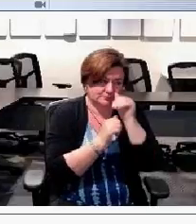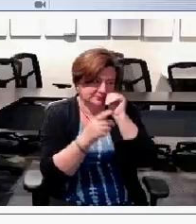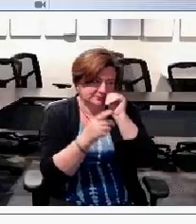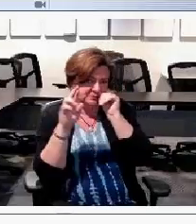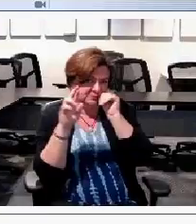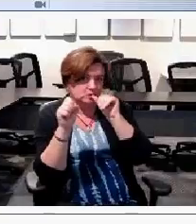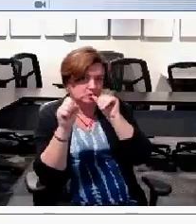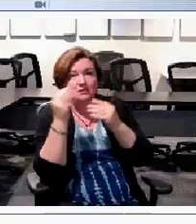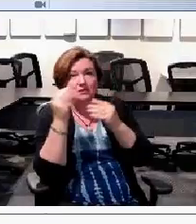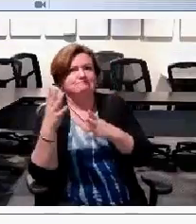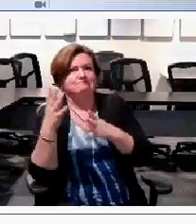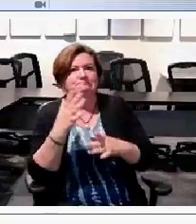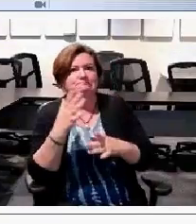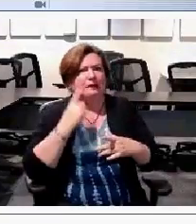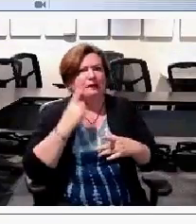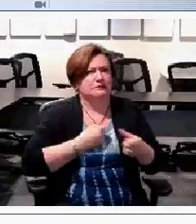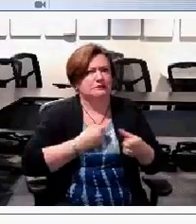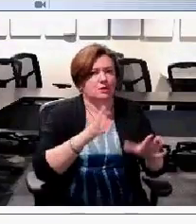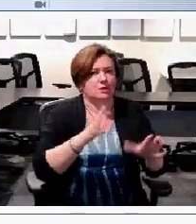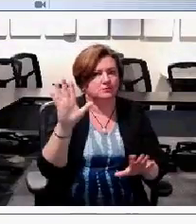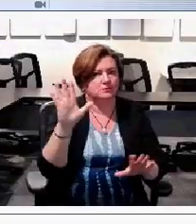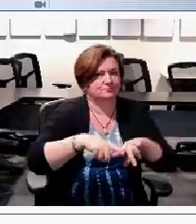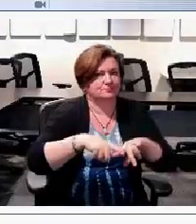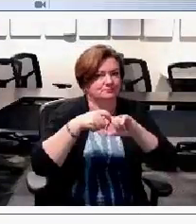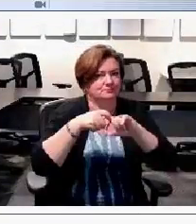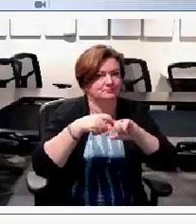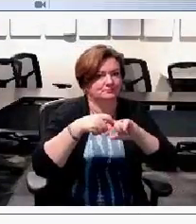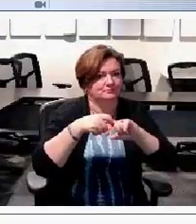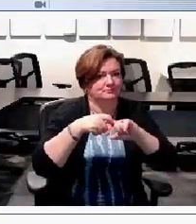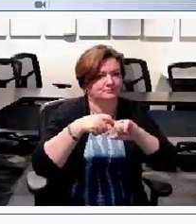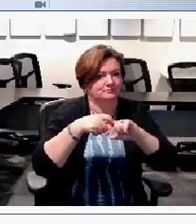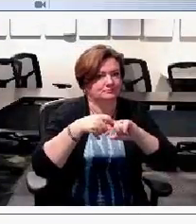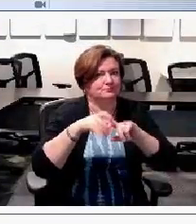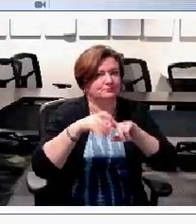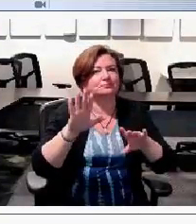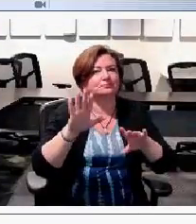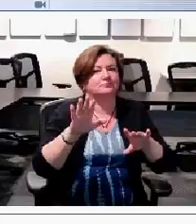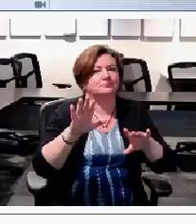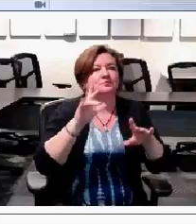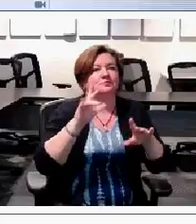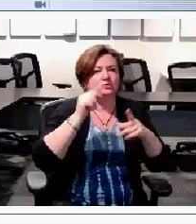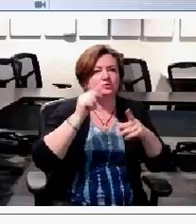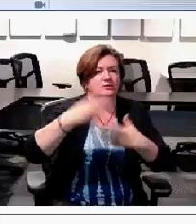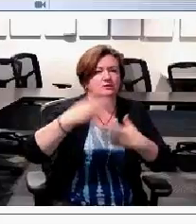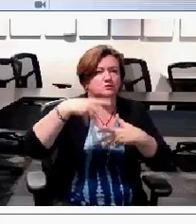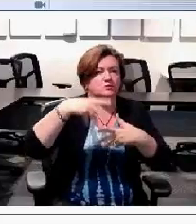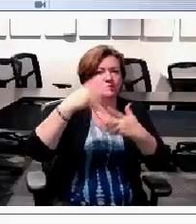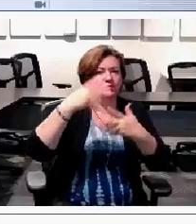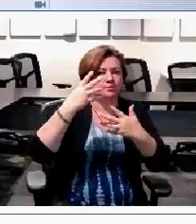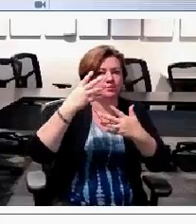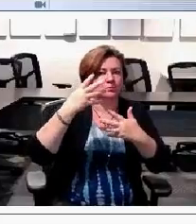Hold on, I think that was unfortunately my fault. Okay. We were trying to scroll